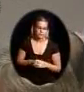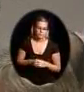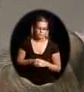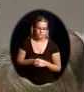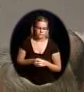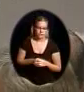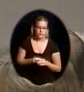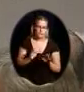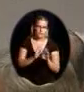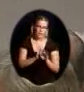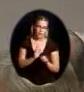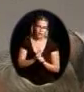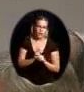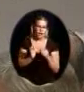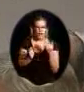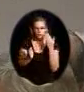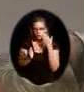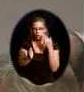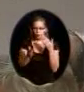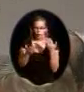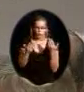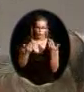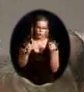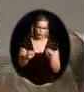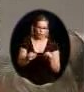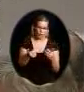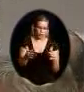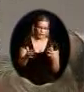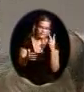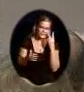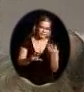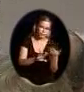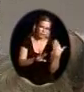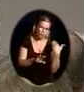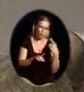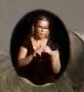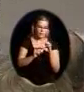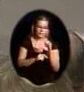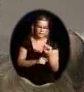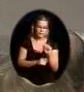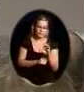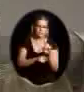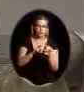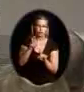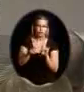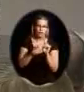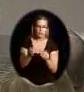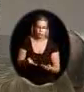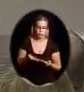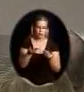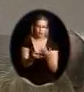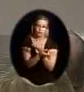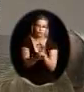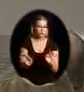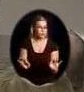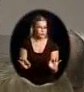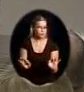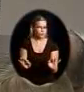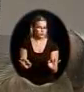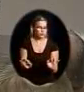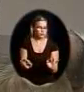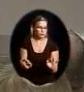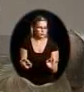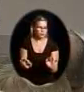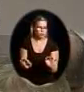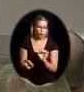kind of give you a background, I know you probably have seen this before, but remember that the CTC survey is provided free of charge